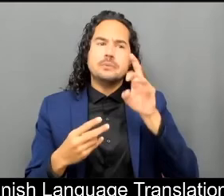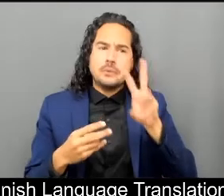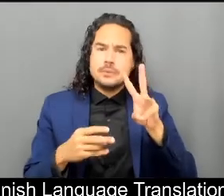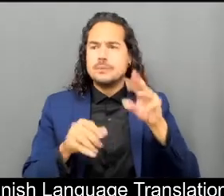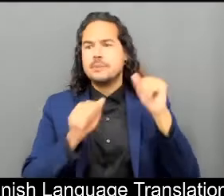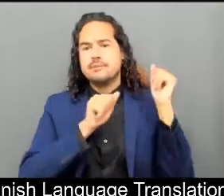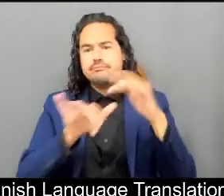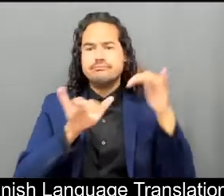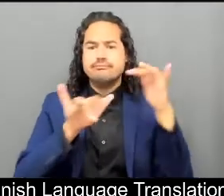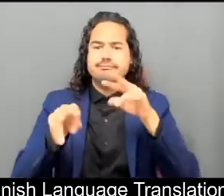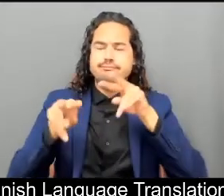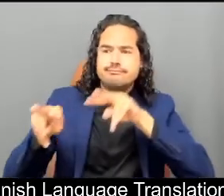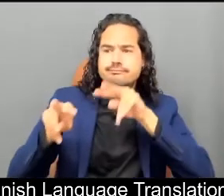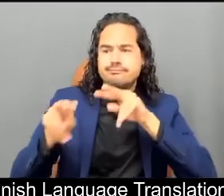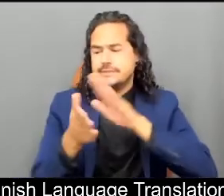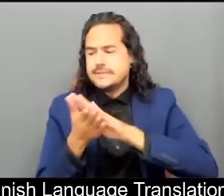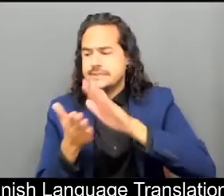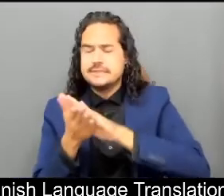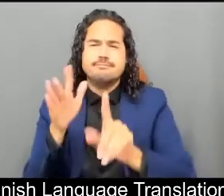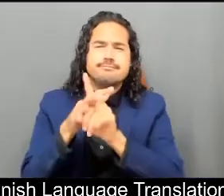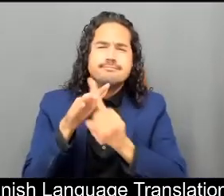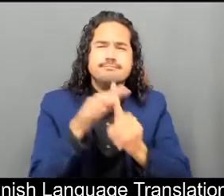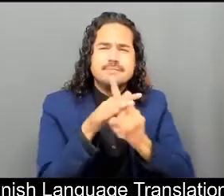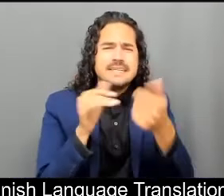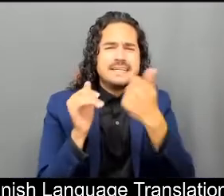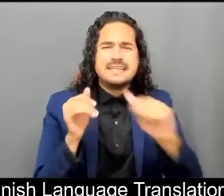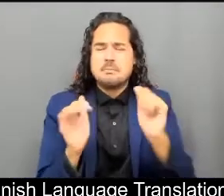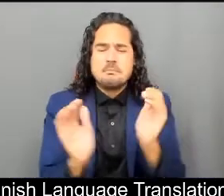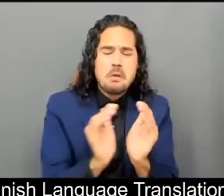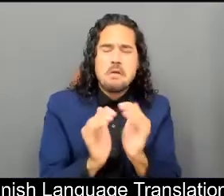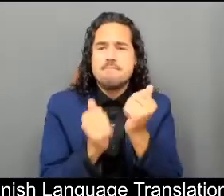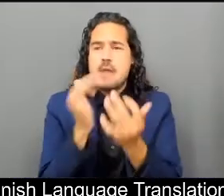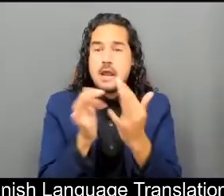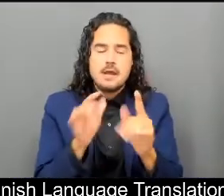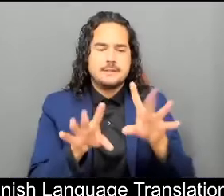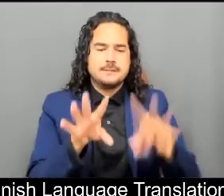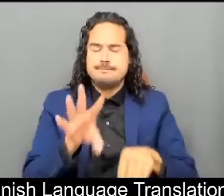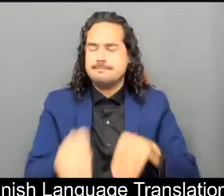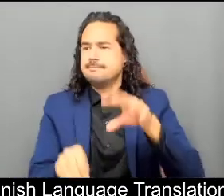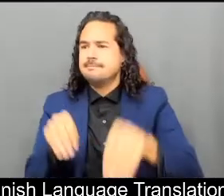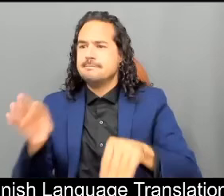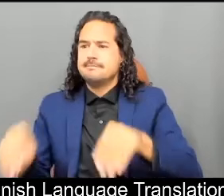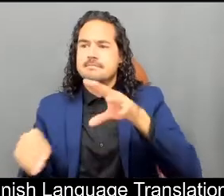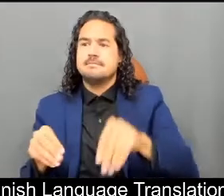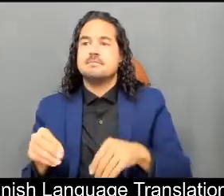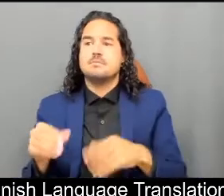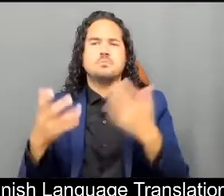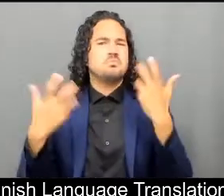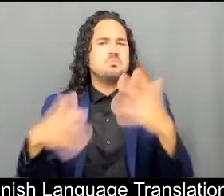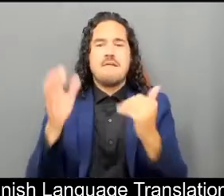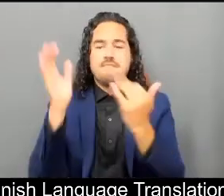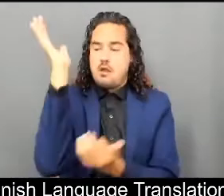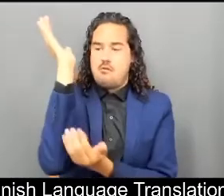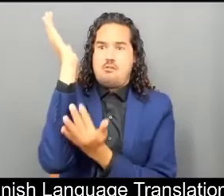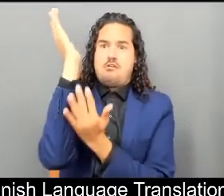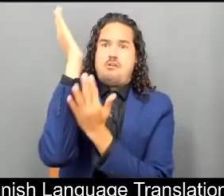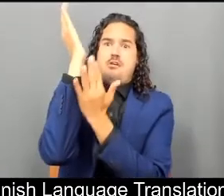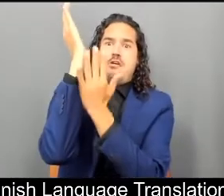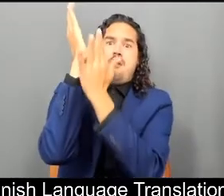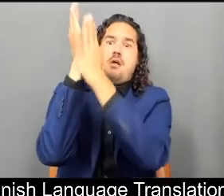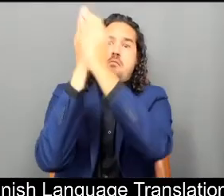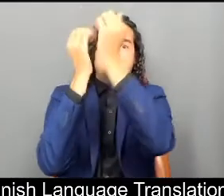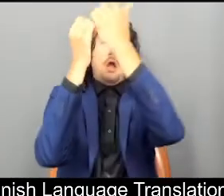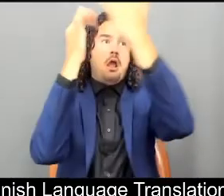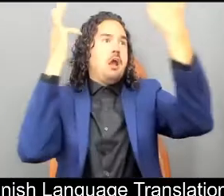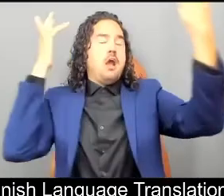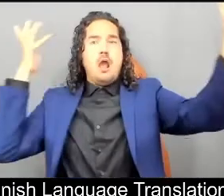have anything that basically a fire wants to climb up a tree and spot over the road. So they're keeping all that on the ground and getting